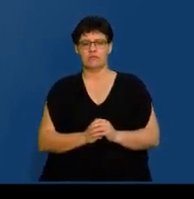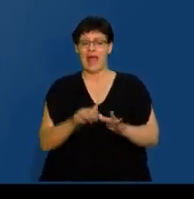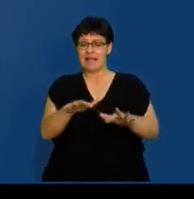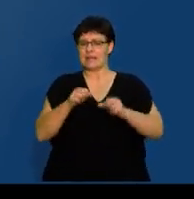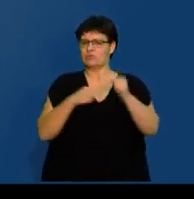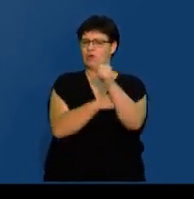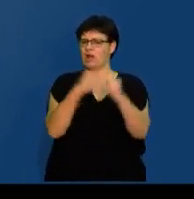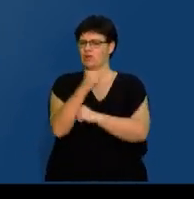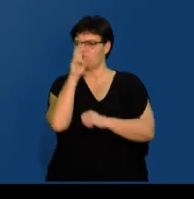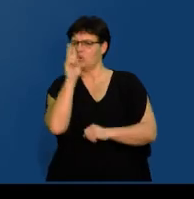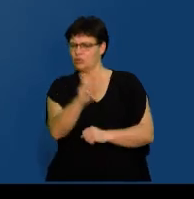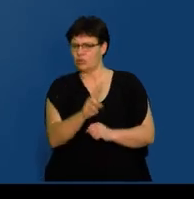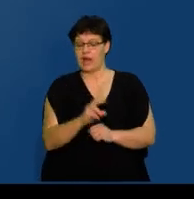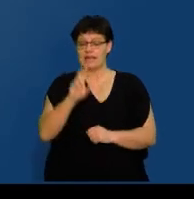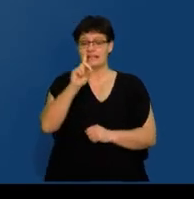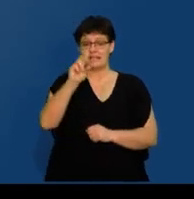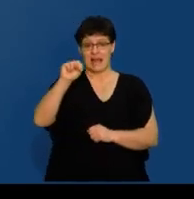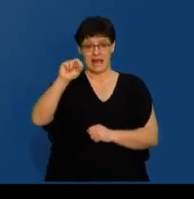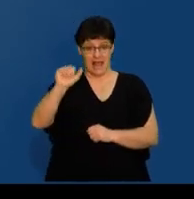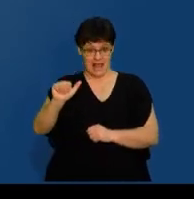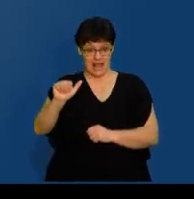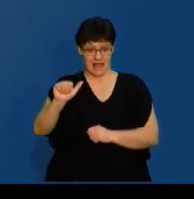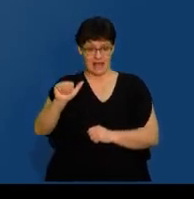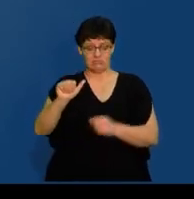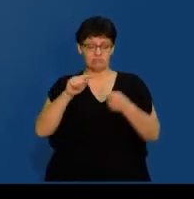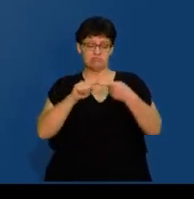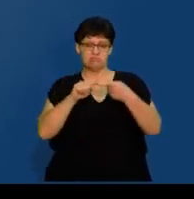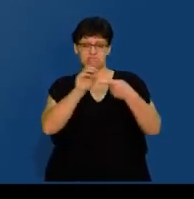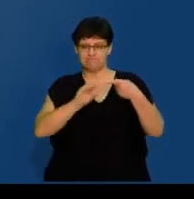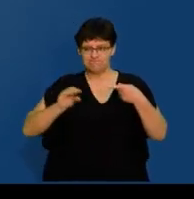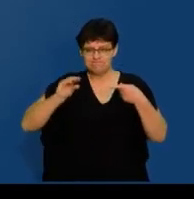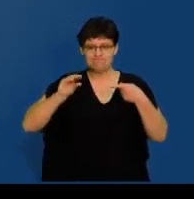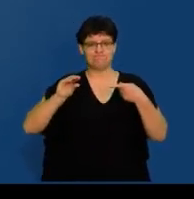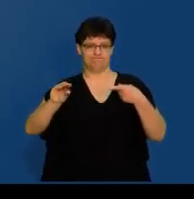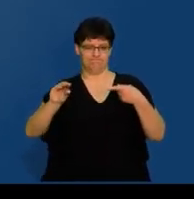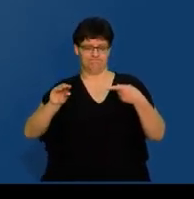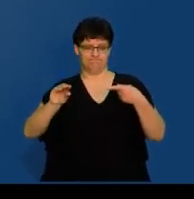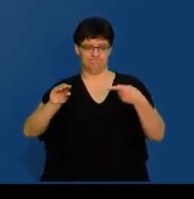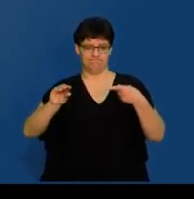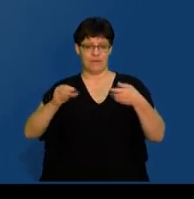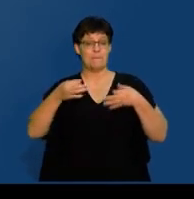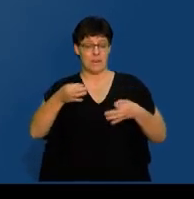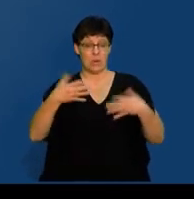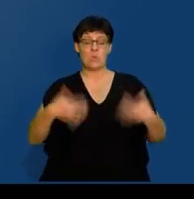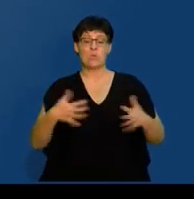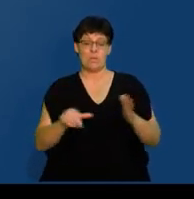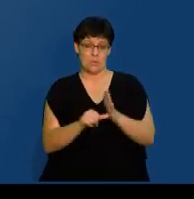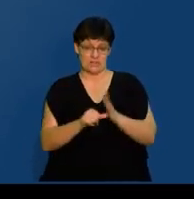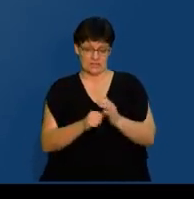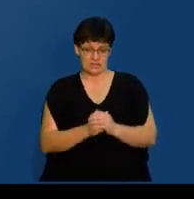that DNA contains a significant portion of the paper, and by that I